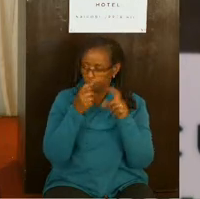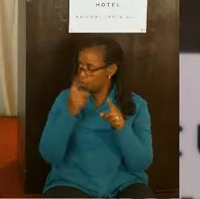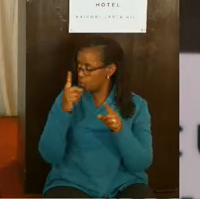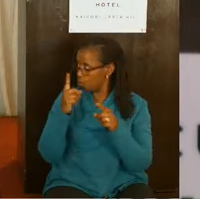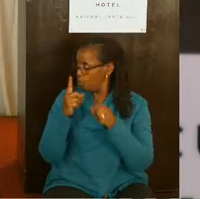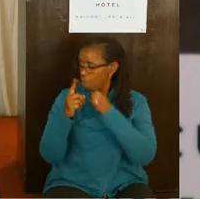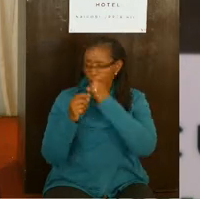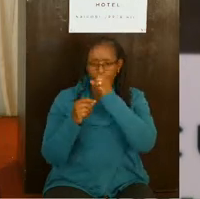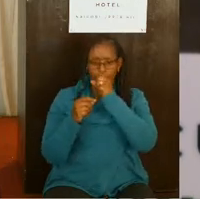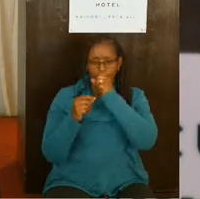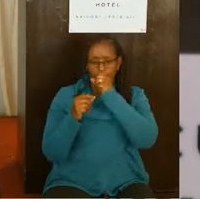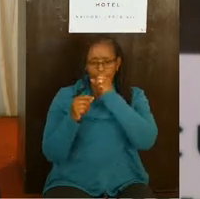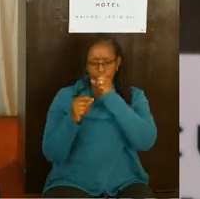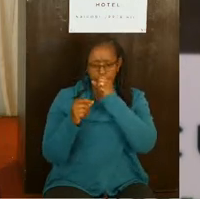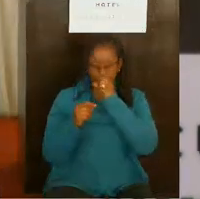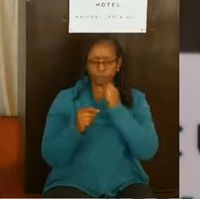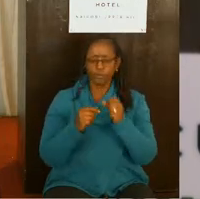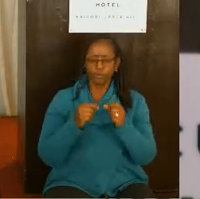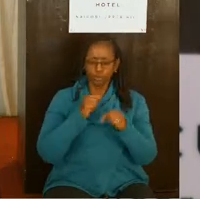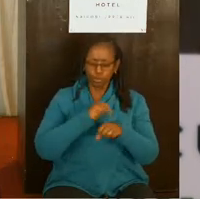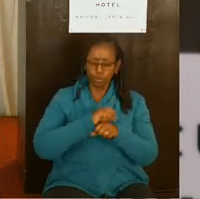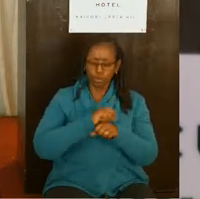one of those joyful schools